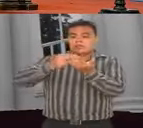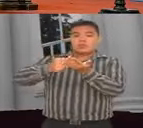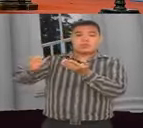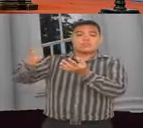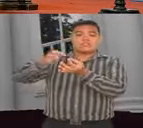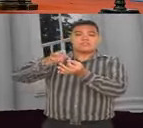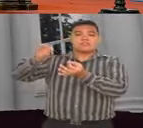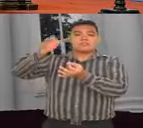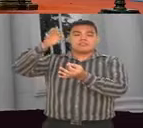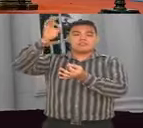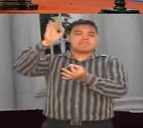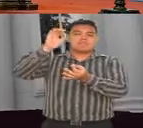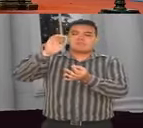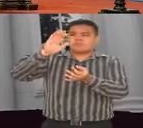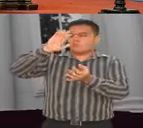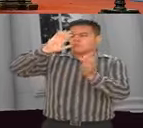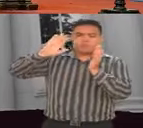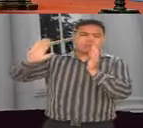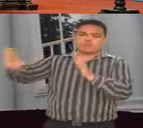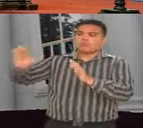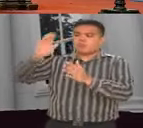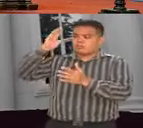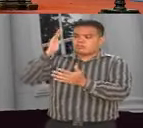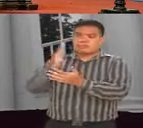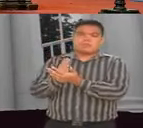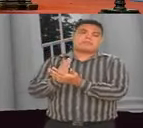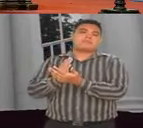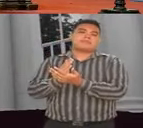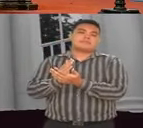remind me, oops, murag alert, warning.